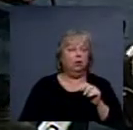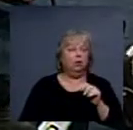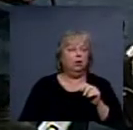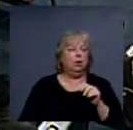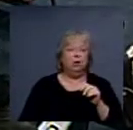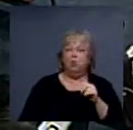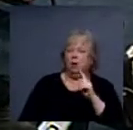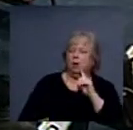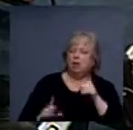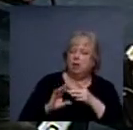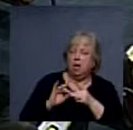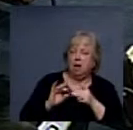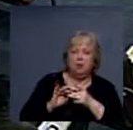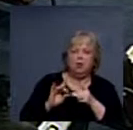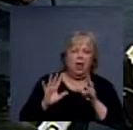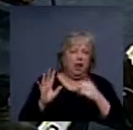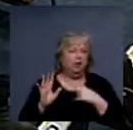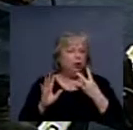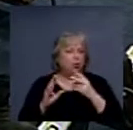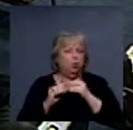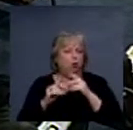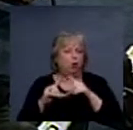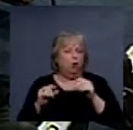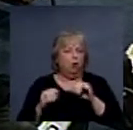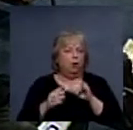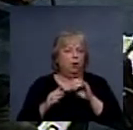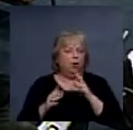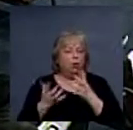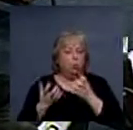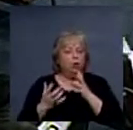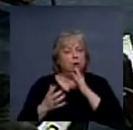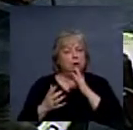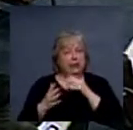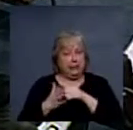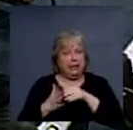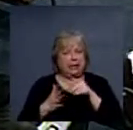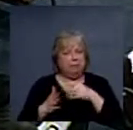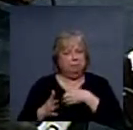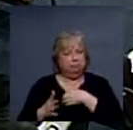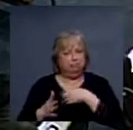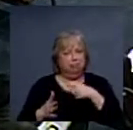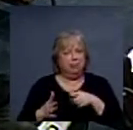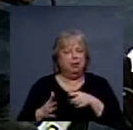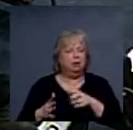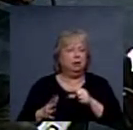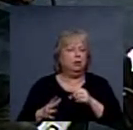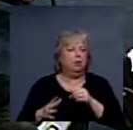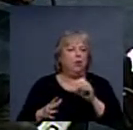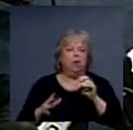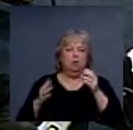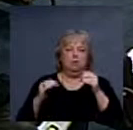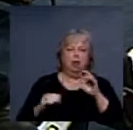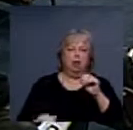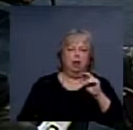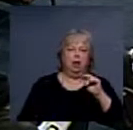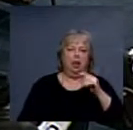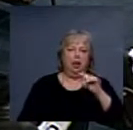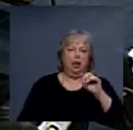Mayor, briefly. I've got two other cars that wish to speak against the item. Okay. Angela Norton, please.